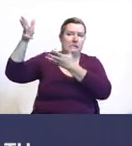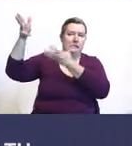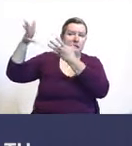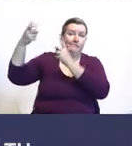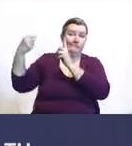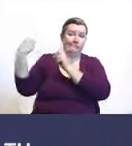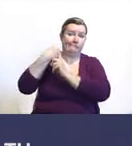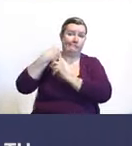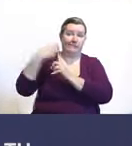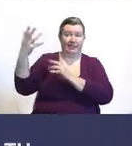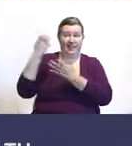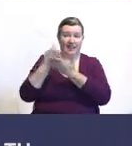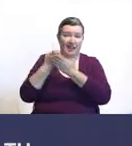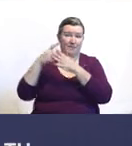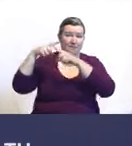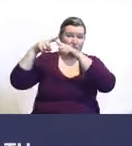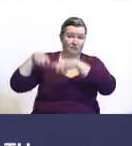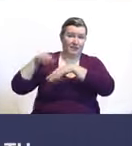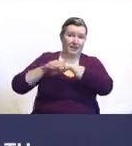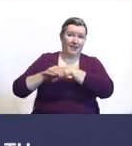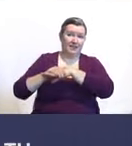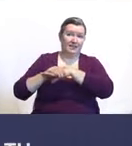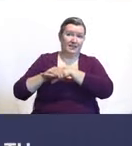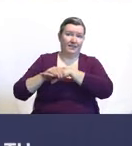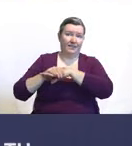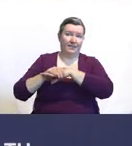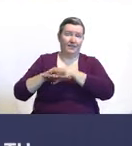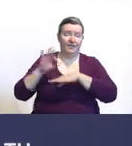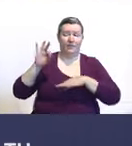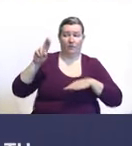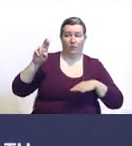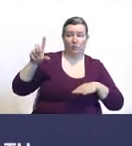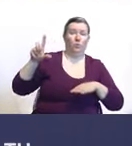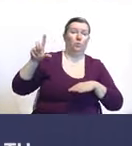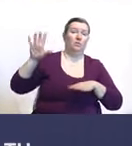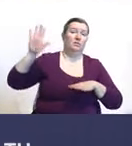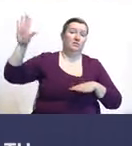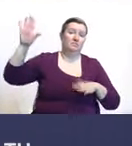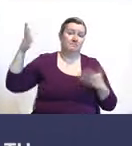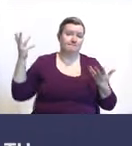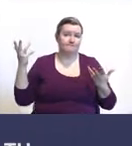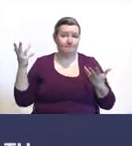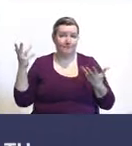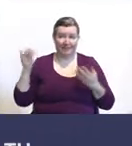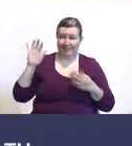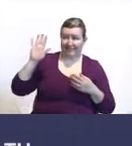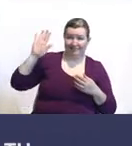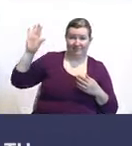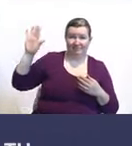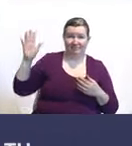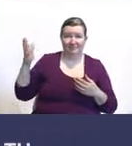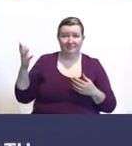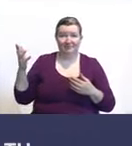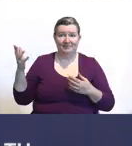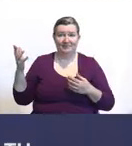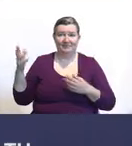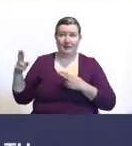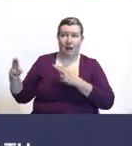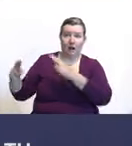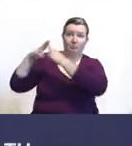economy these days is fossil fuels, or are fossil fuels, the impact, knock-on impact that could